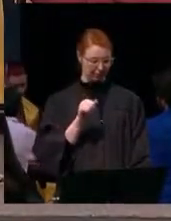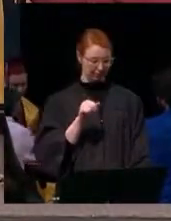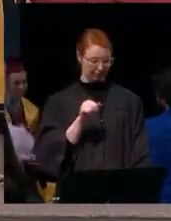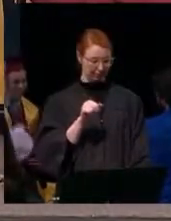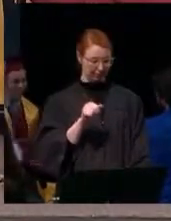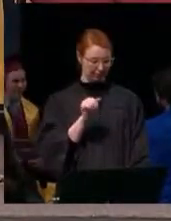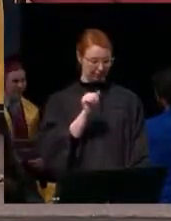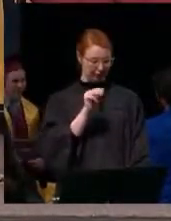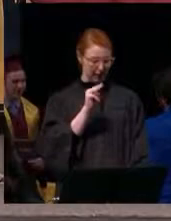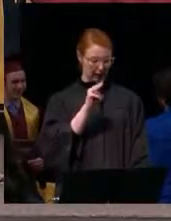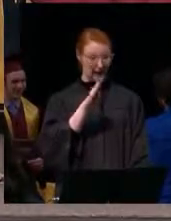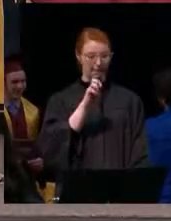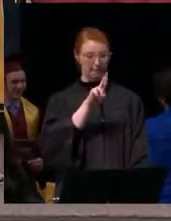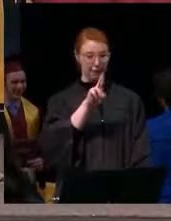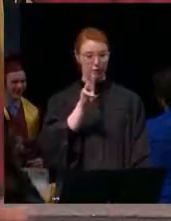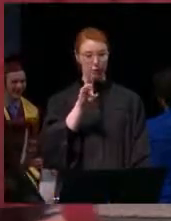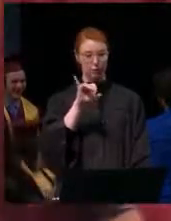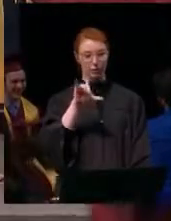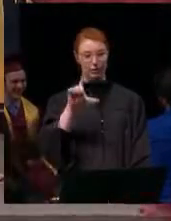Amber Wills.